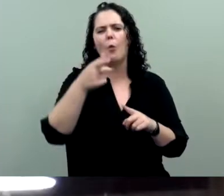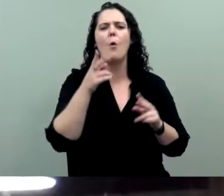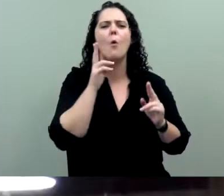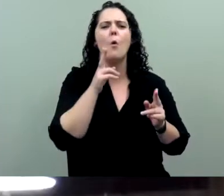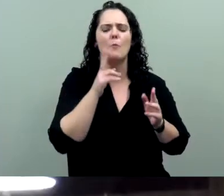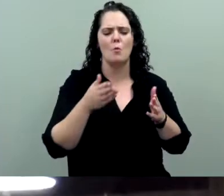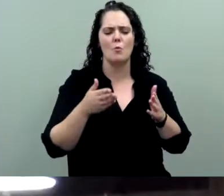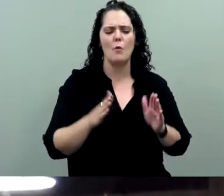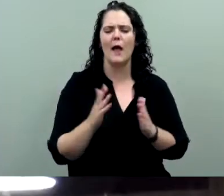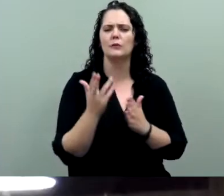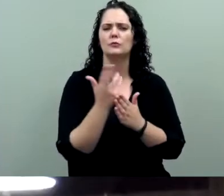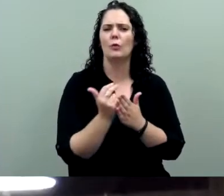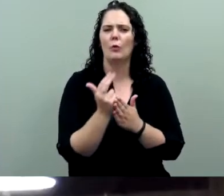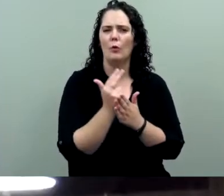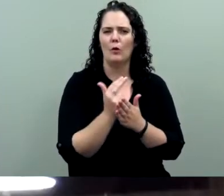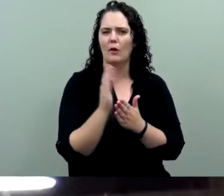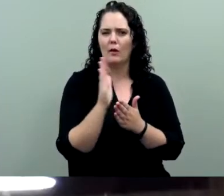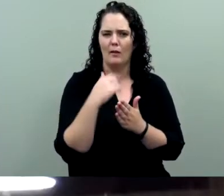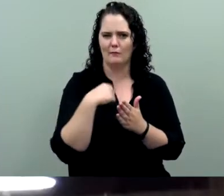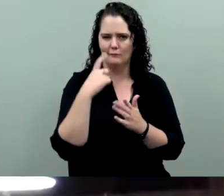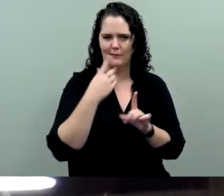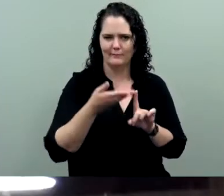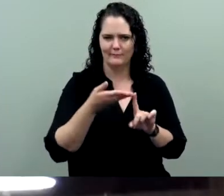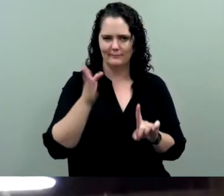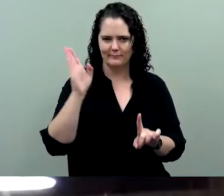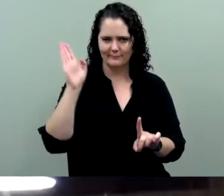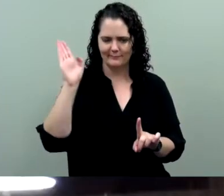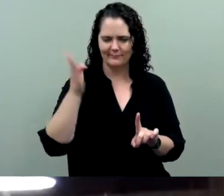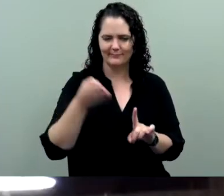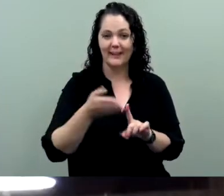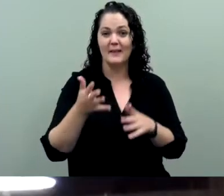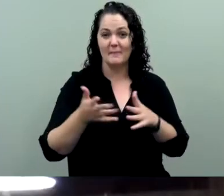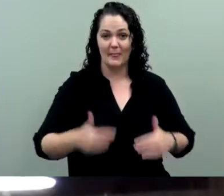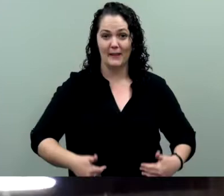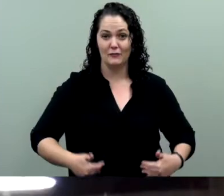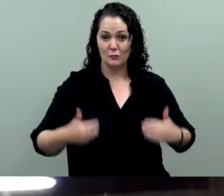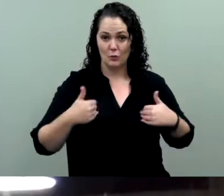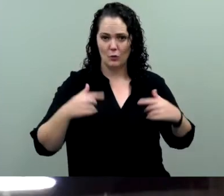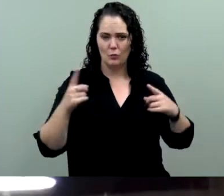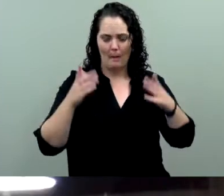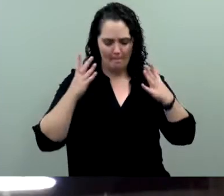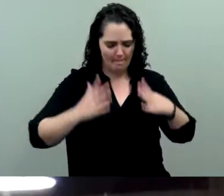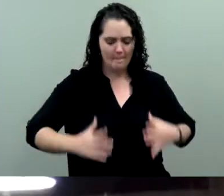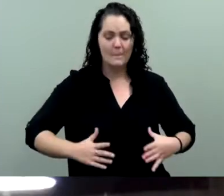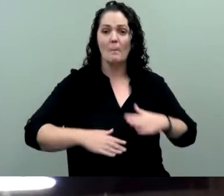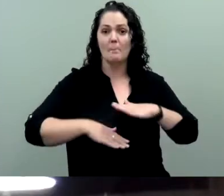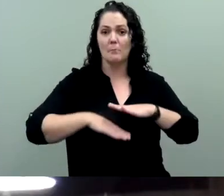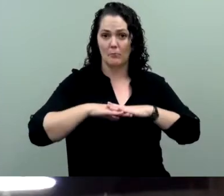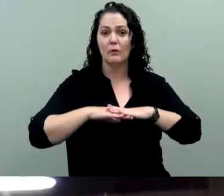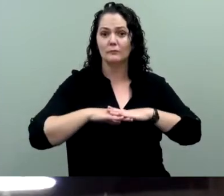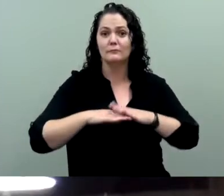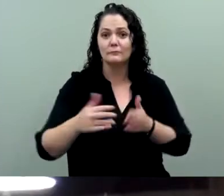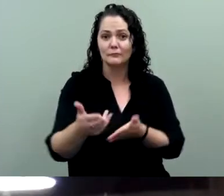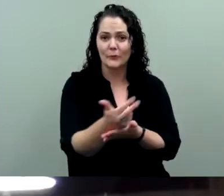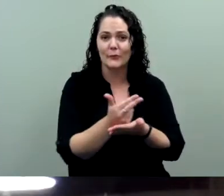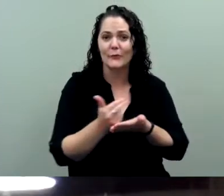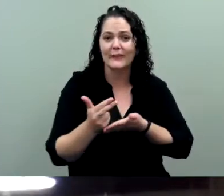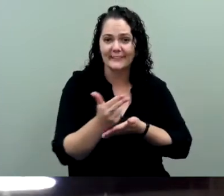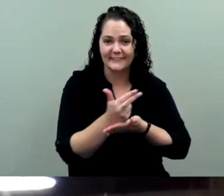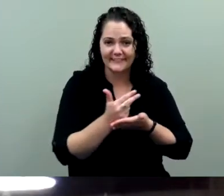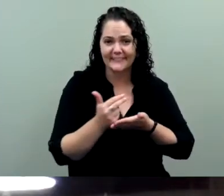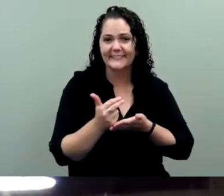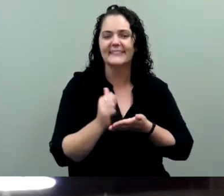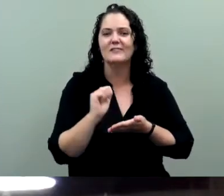bad drawing workshop, and this morning we're going to talk about activating your whole body in the process of drawing and using